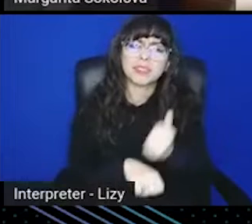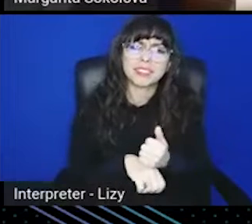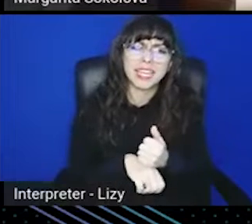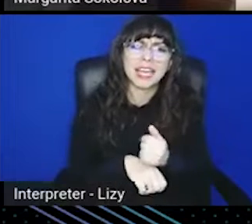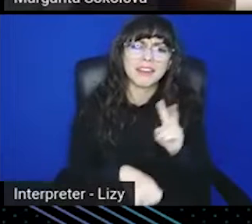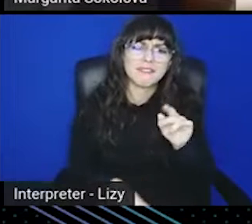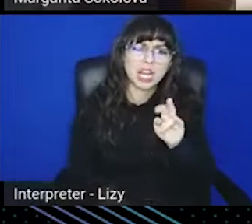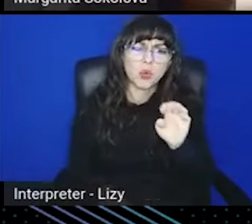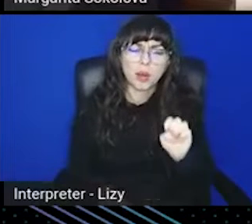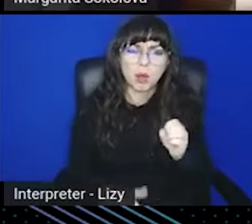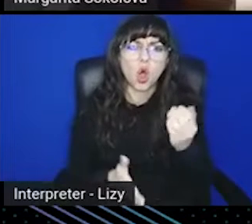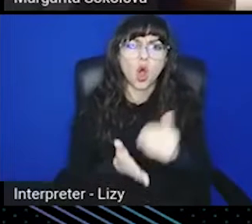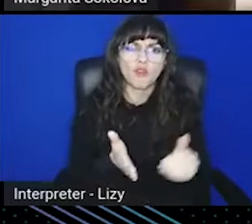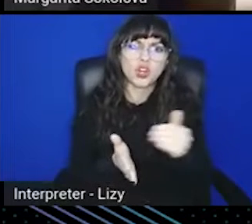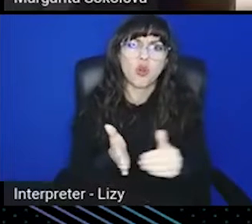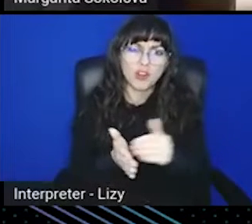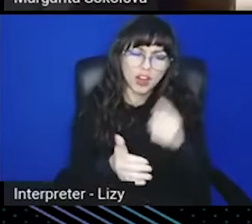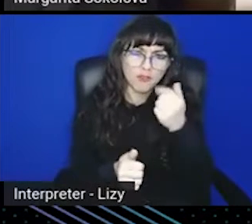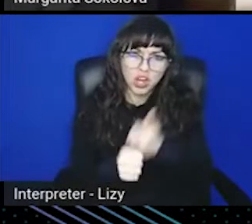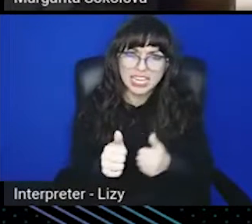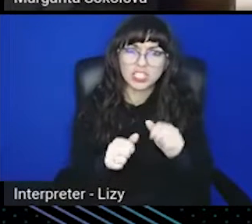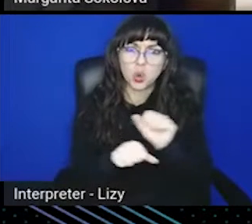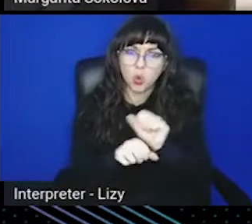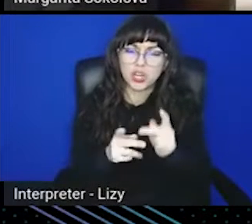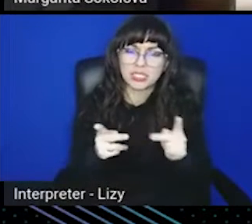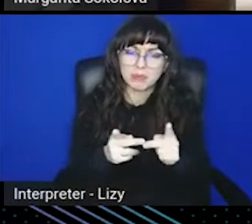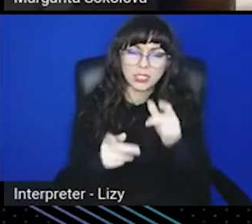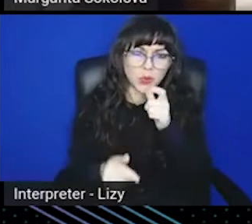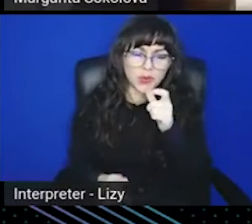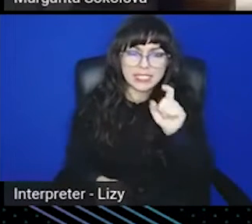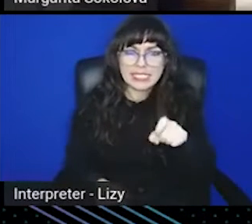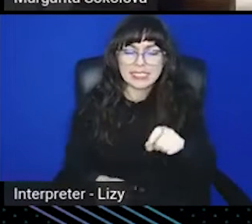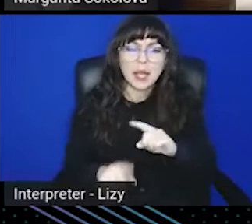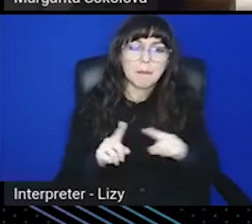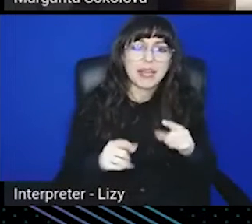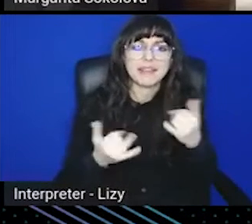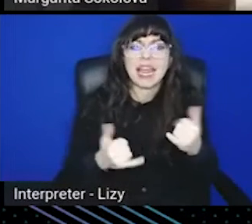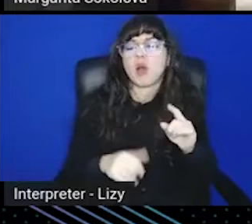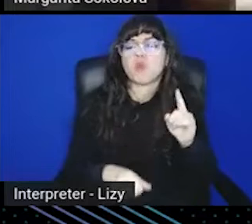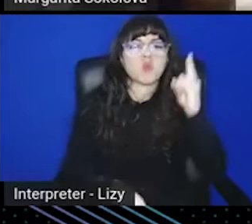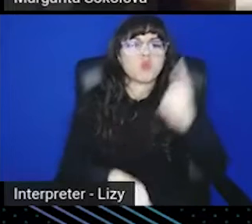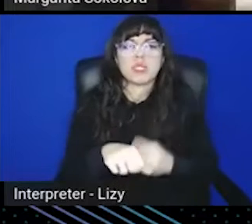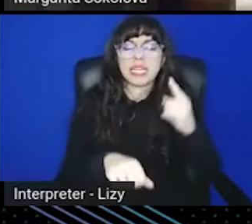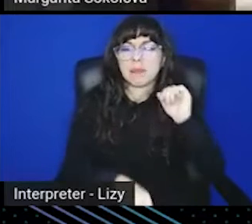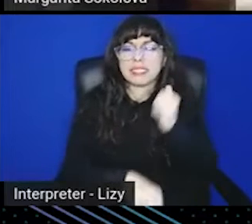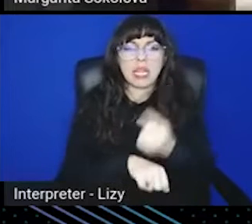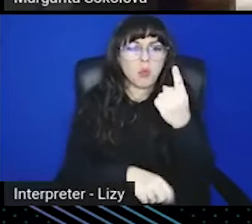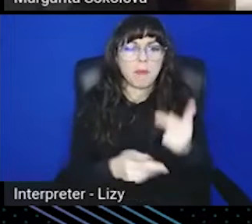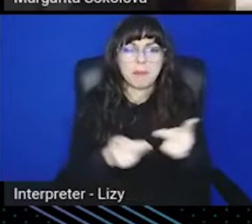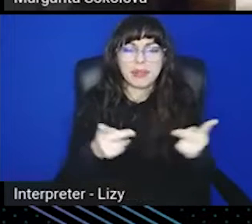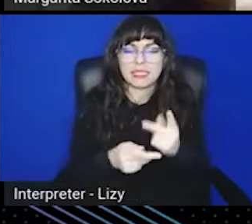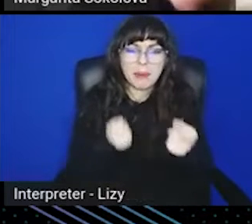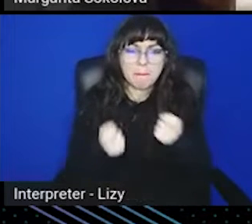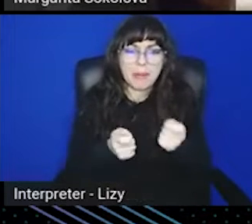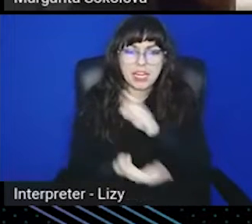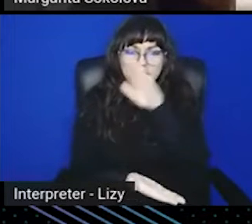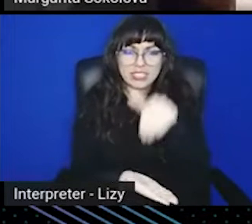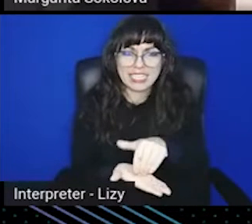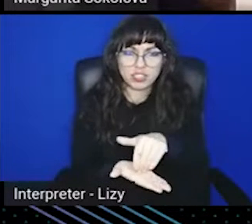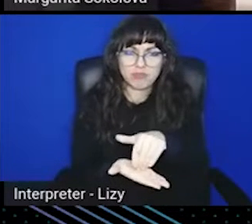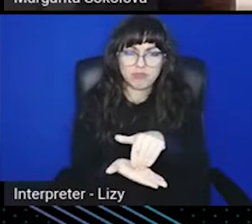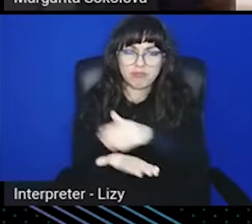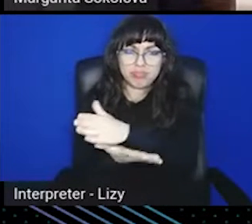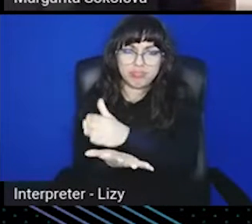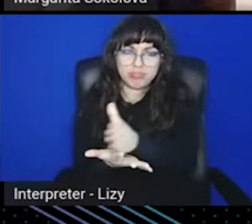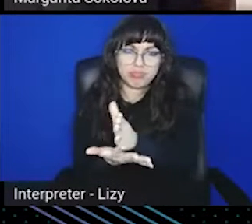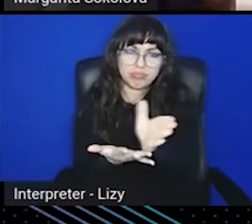variable over and over again in every single workspace that needed it. This allows you to just set it in one place, manage it in a centralized way. You could